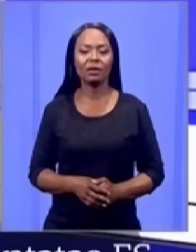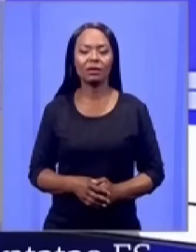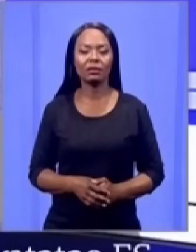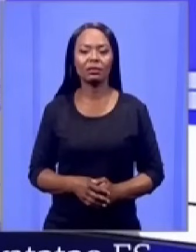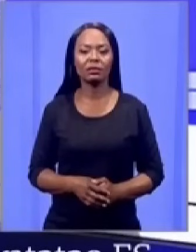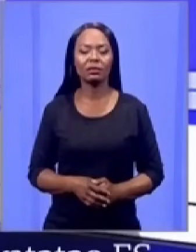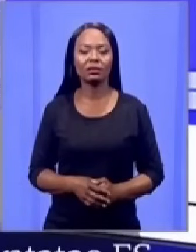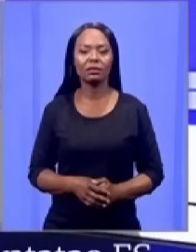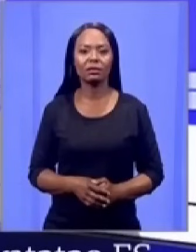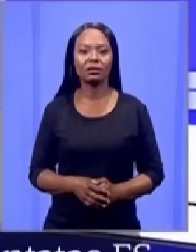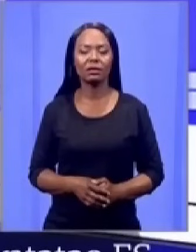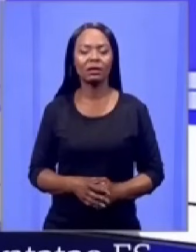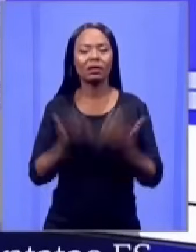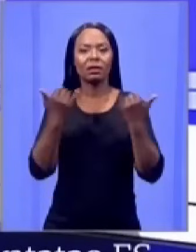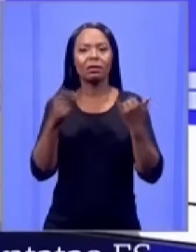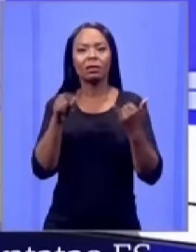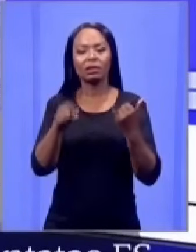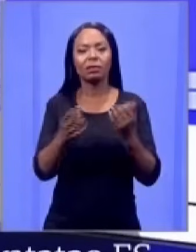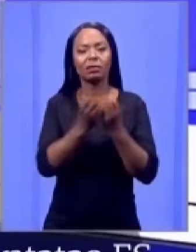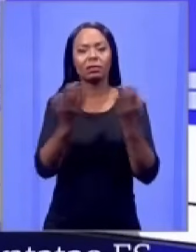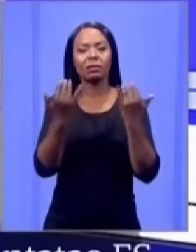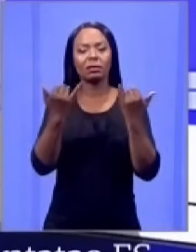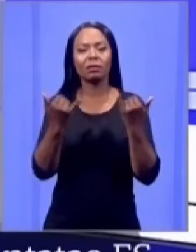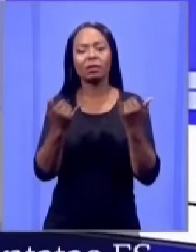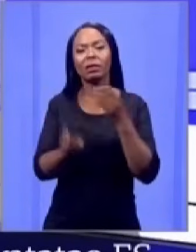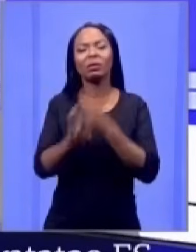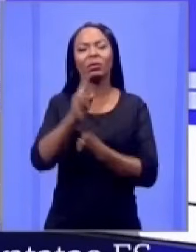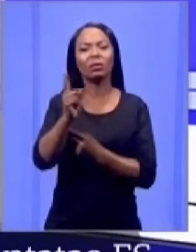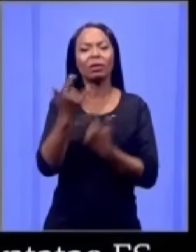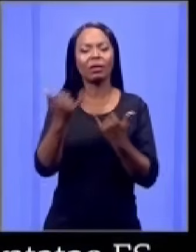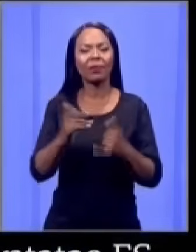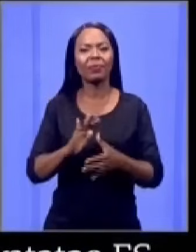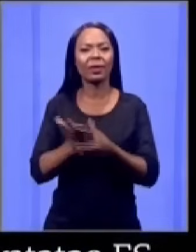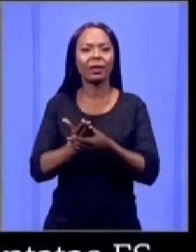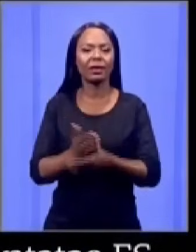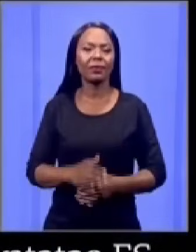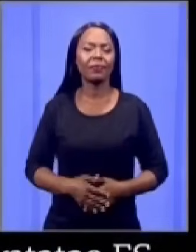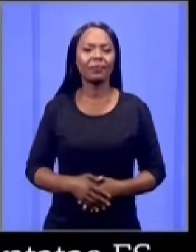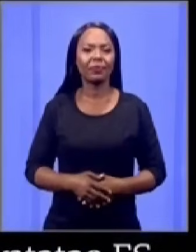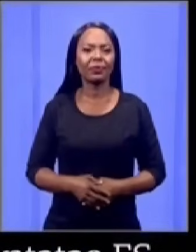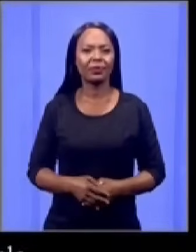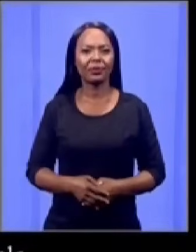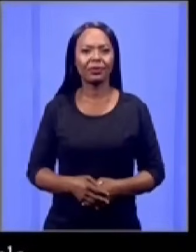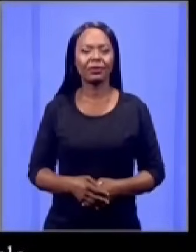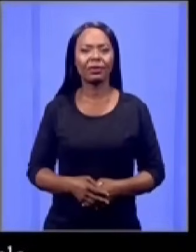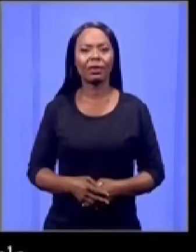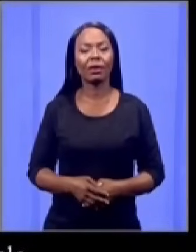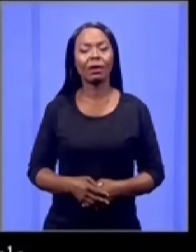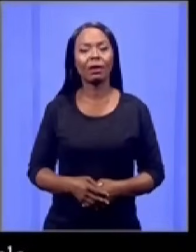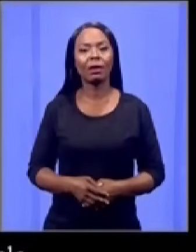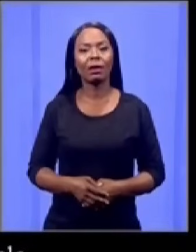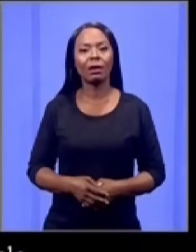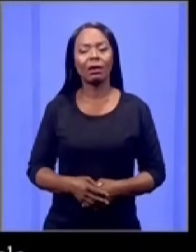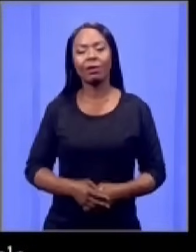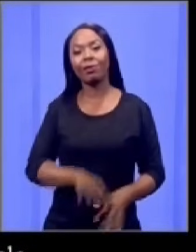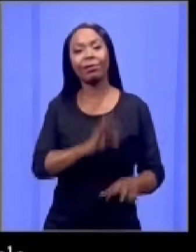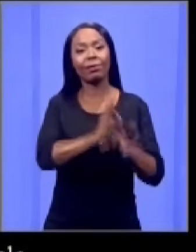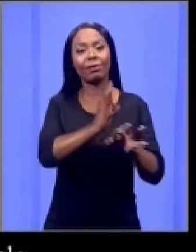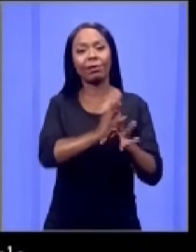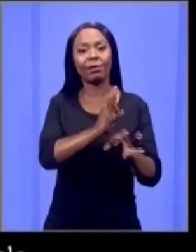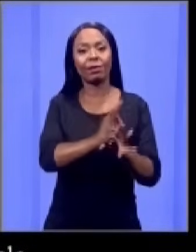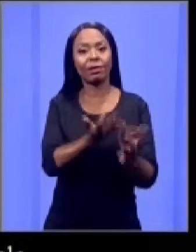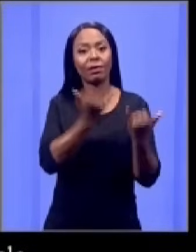le sepolesa ho etsa etseng ketsalong e ketsalo yena na utlwa la hore ntate ke motho o twing o